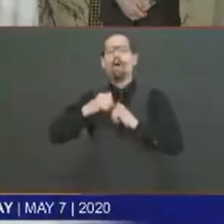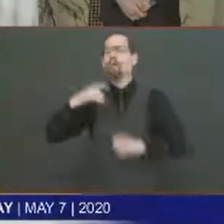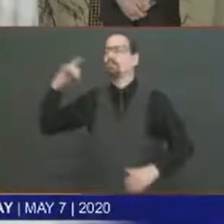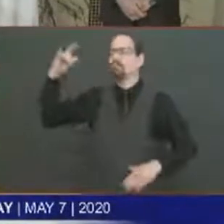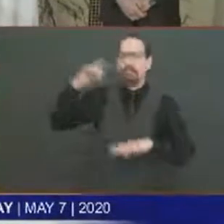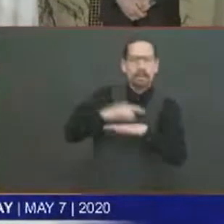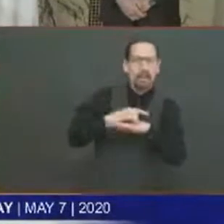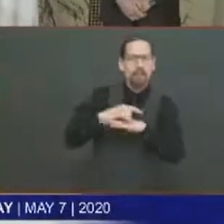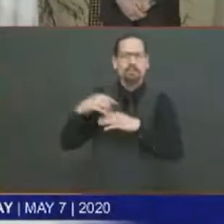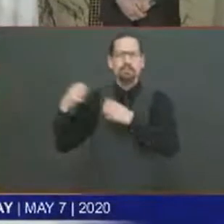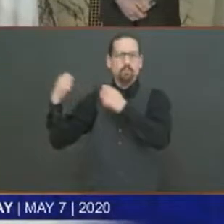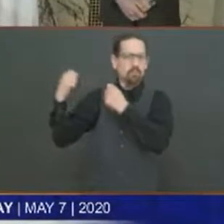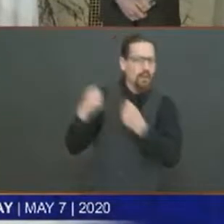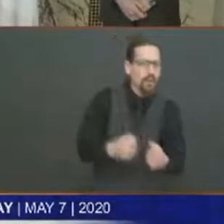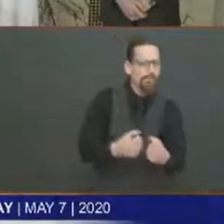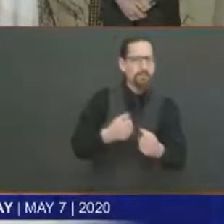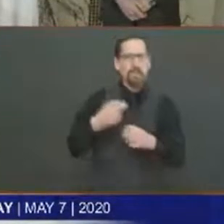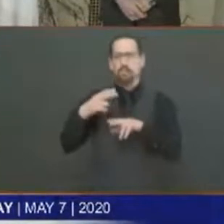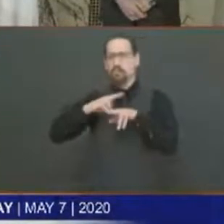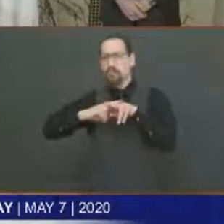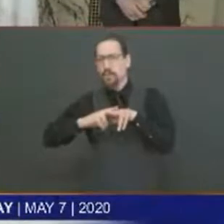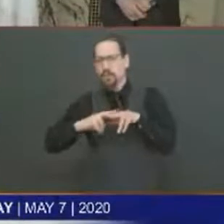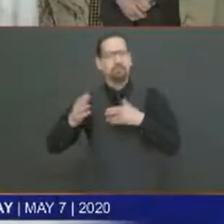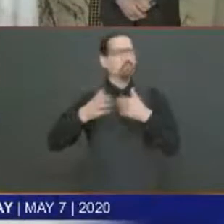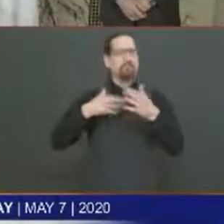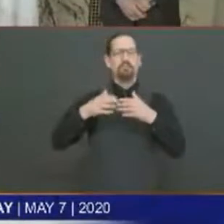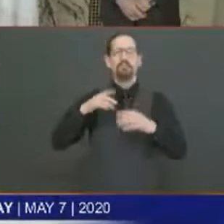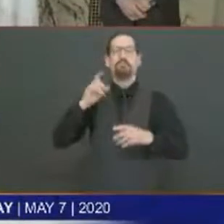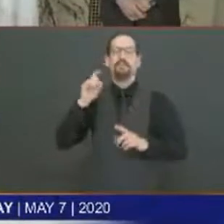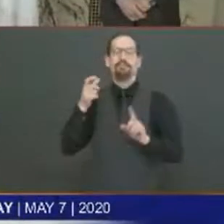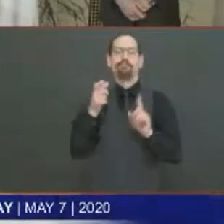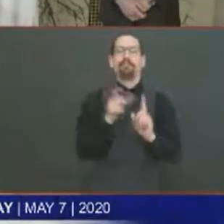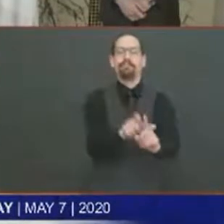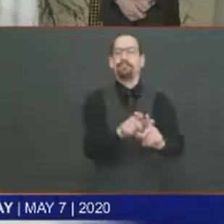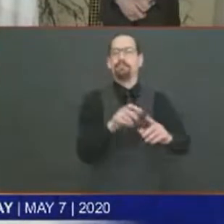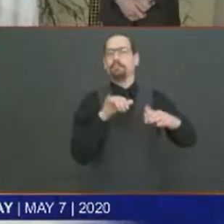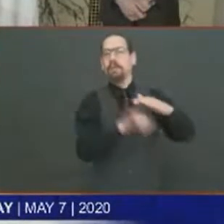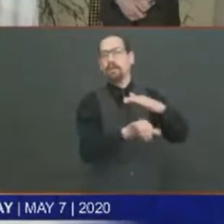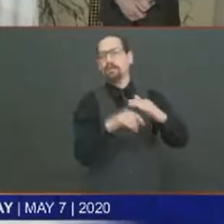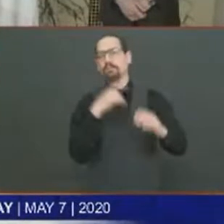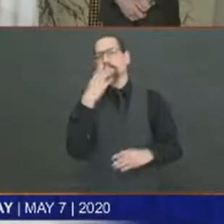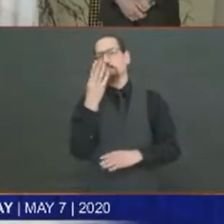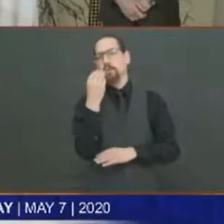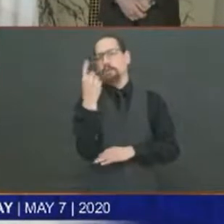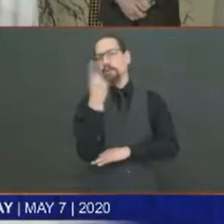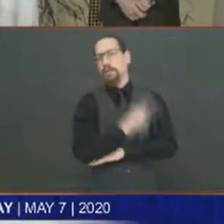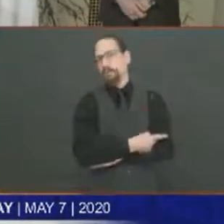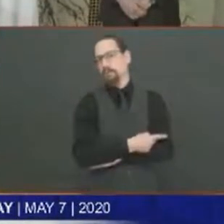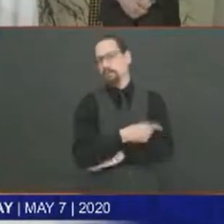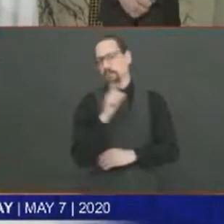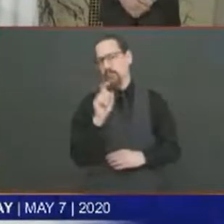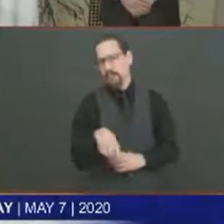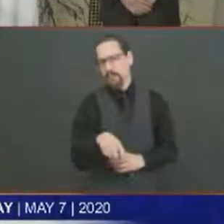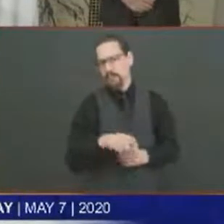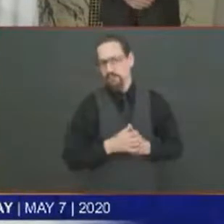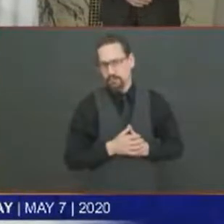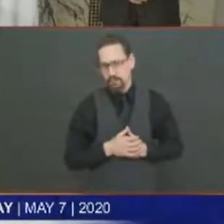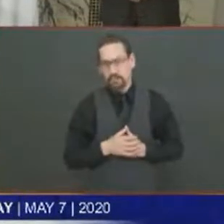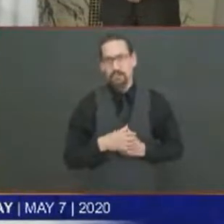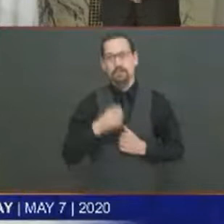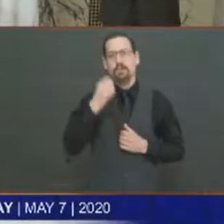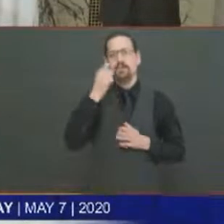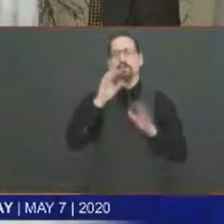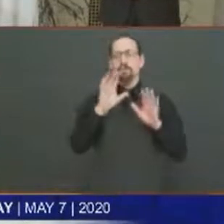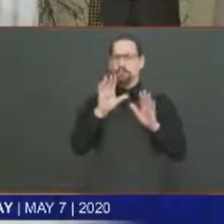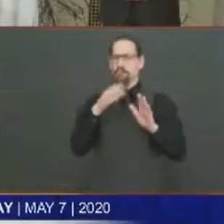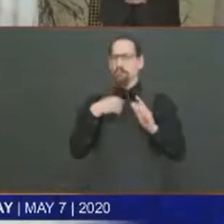for 14 days. We've made a slight change on these regulations. The restriction